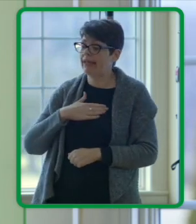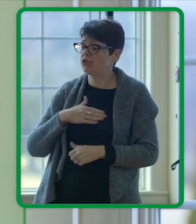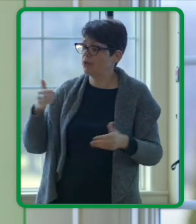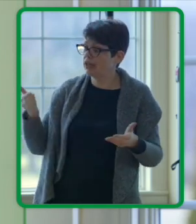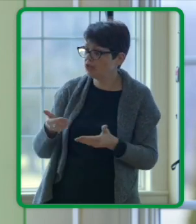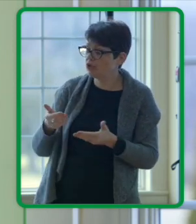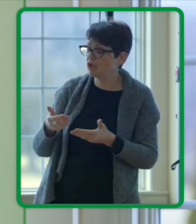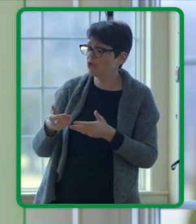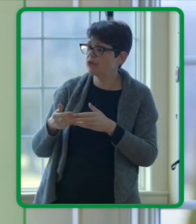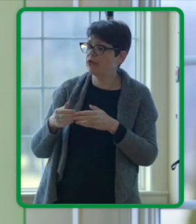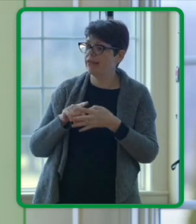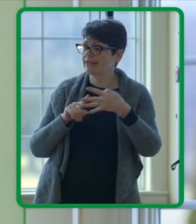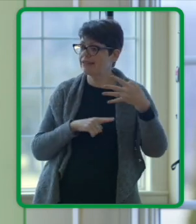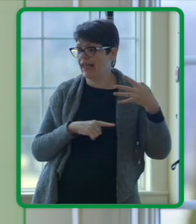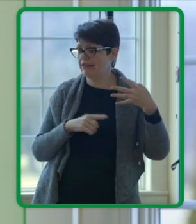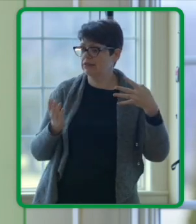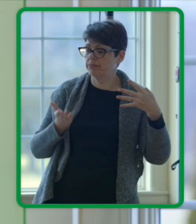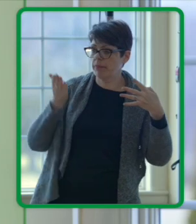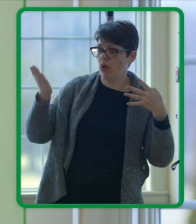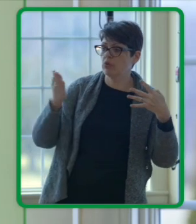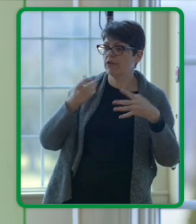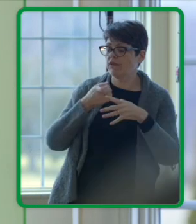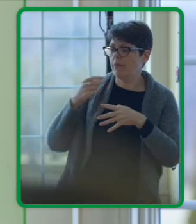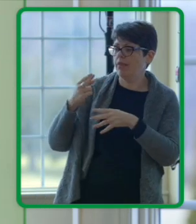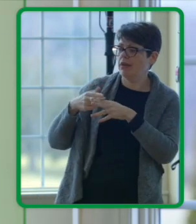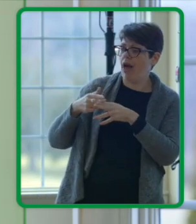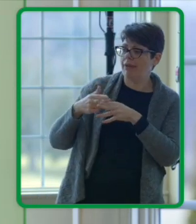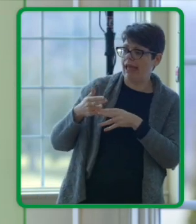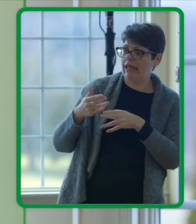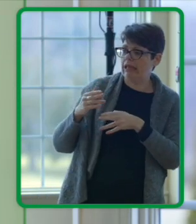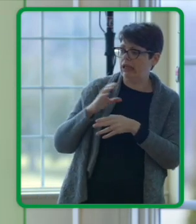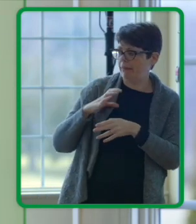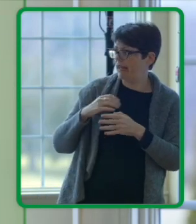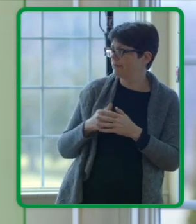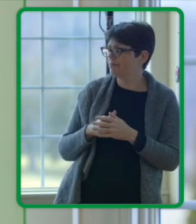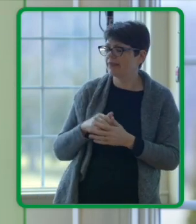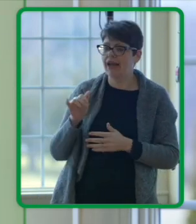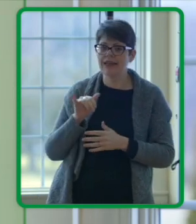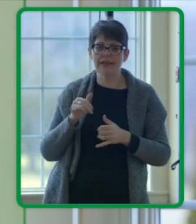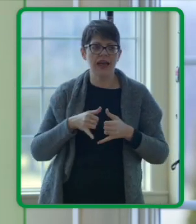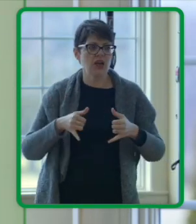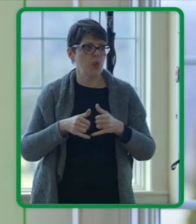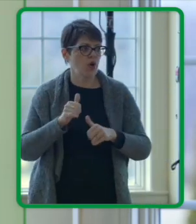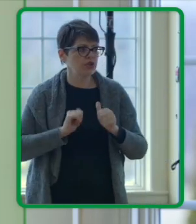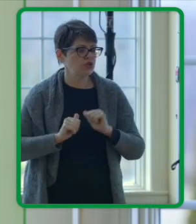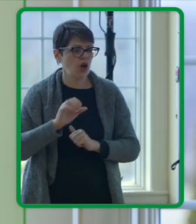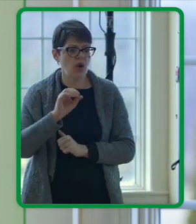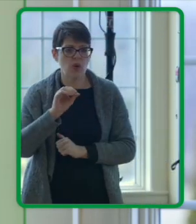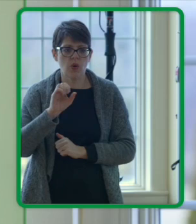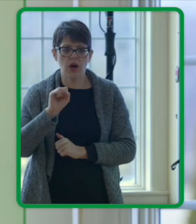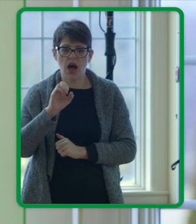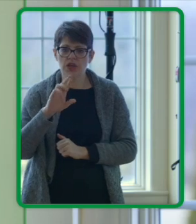by our nominating committee. Okay, so this is like the Oscars. When I